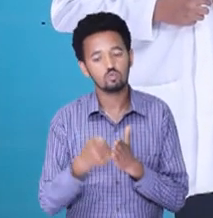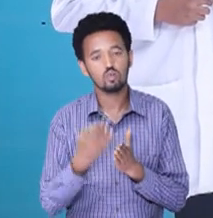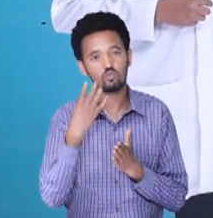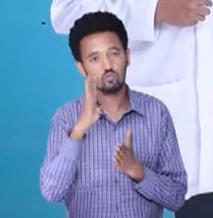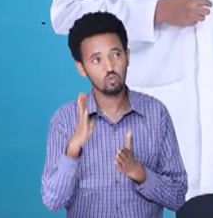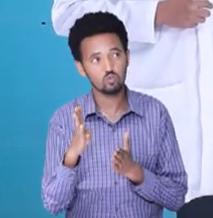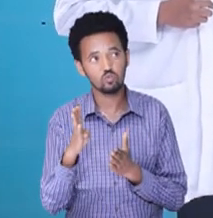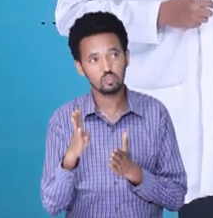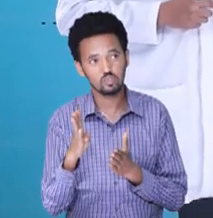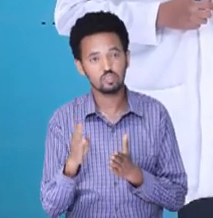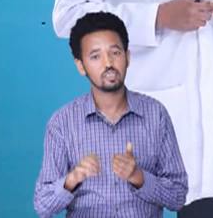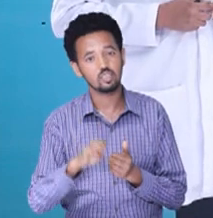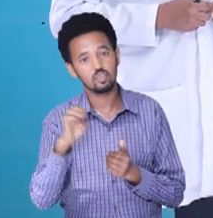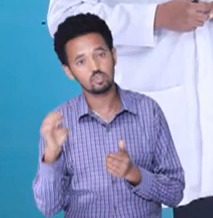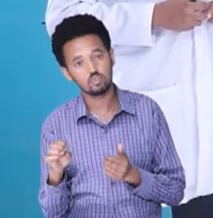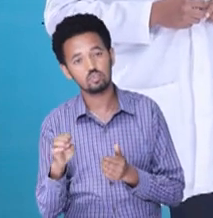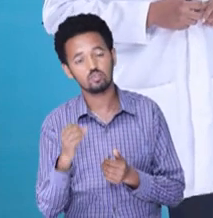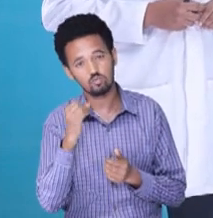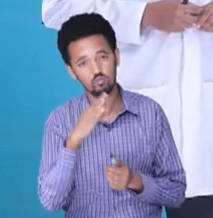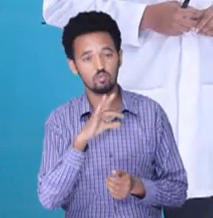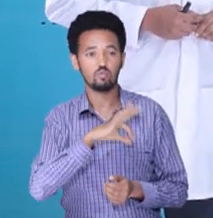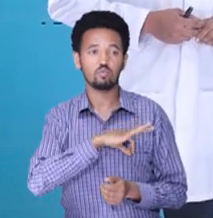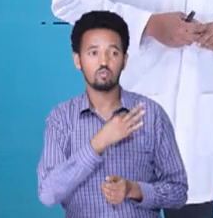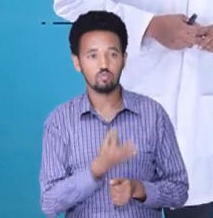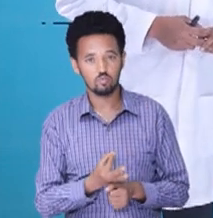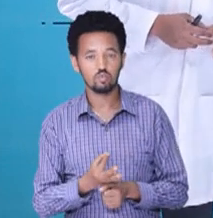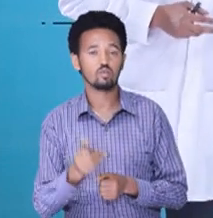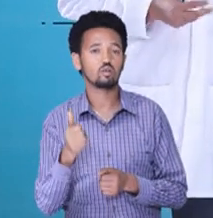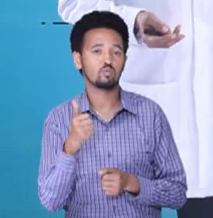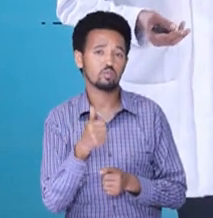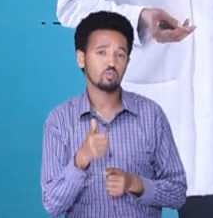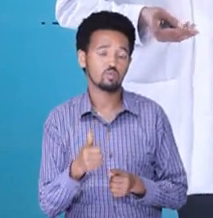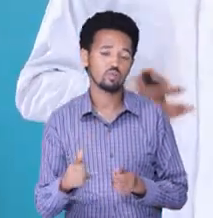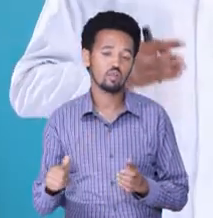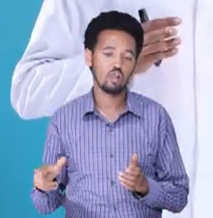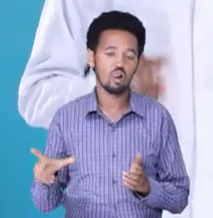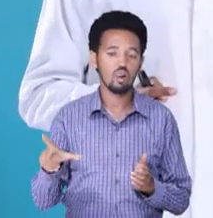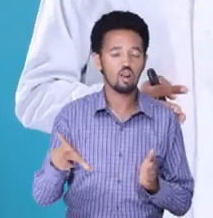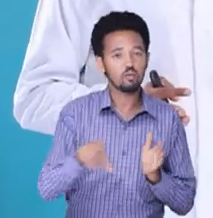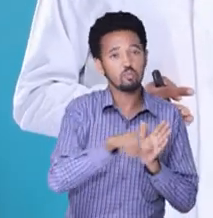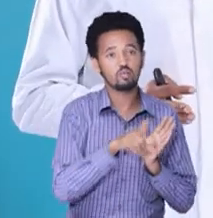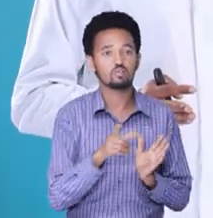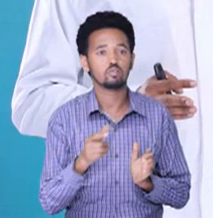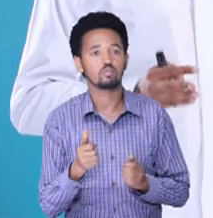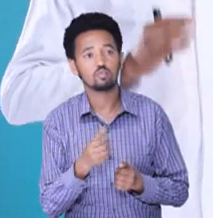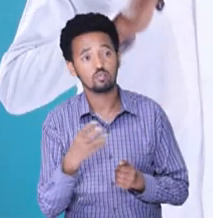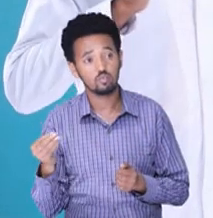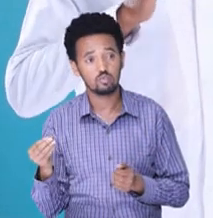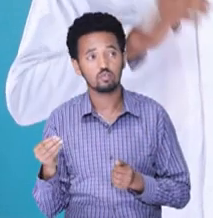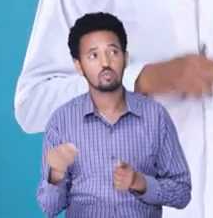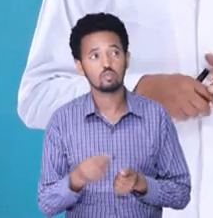14, is celebrated by French people as anniversary of the liberty. July 40